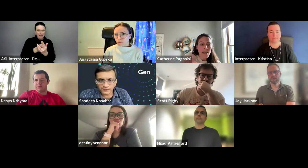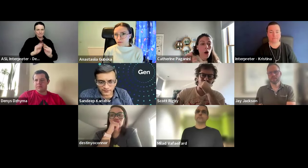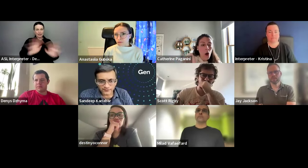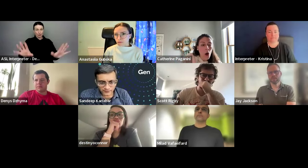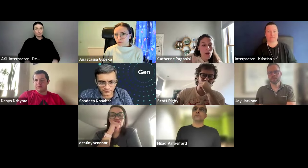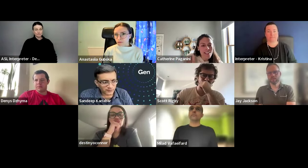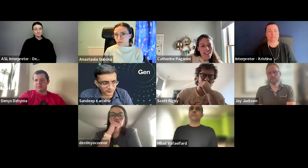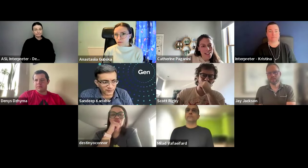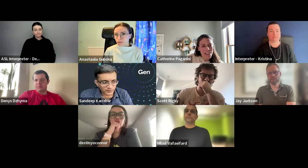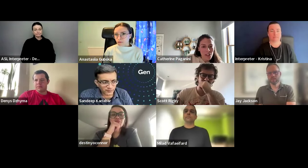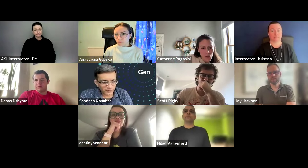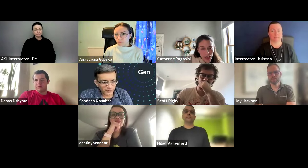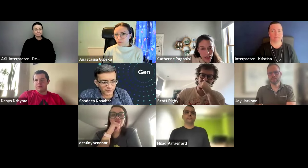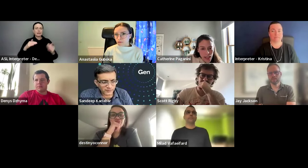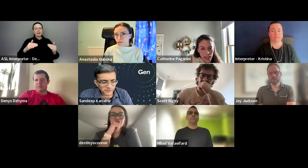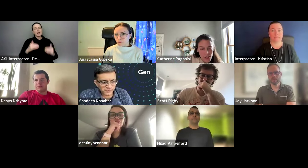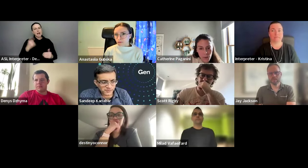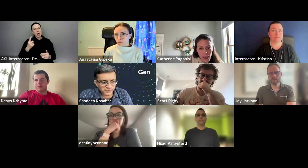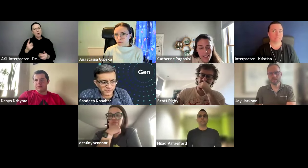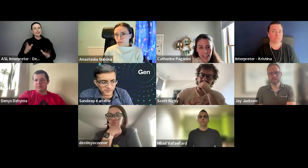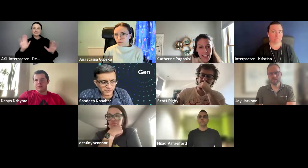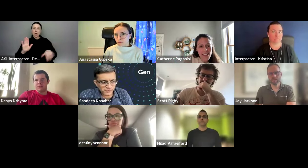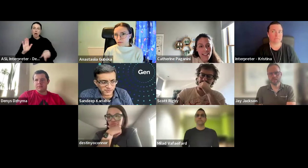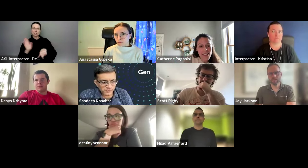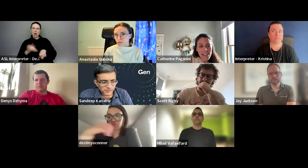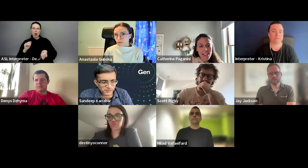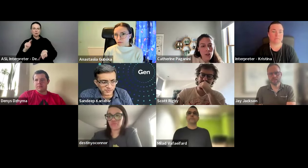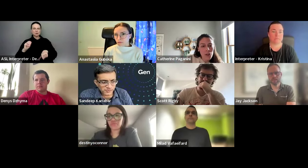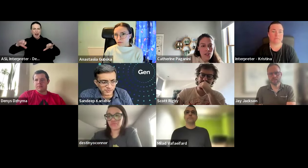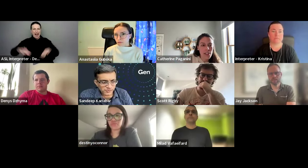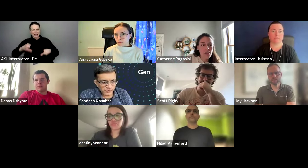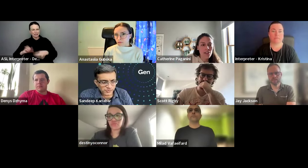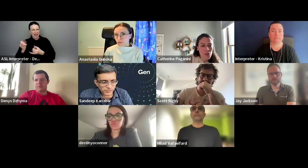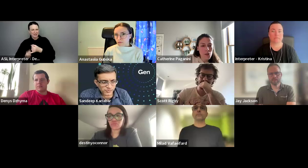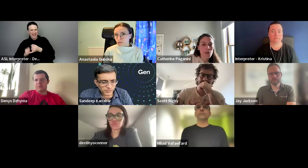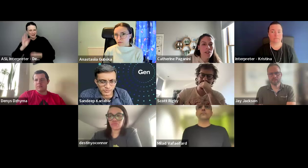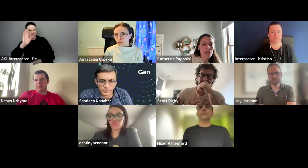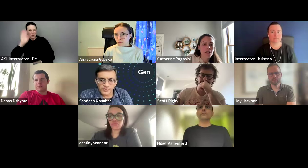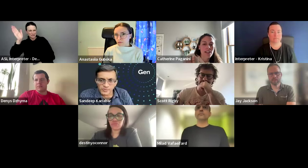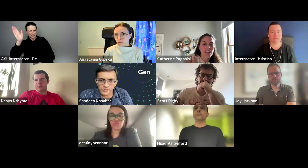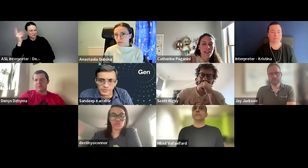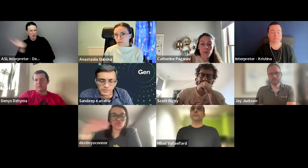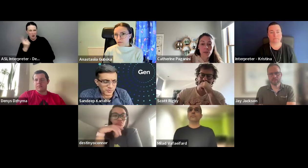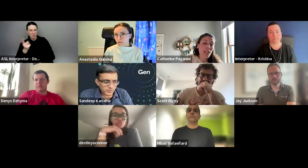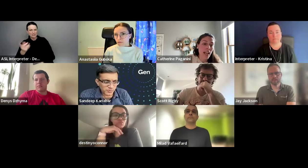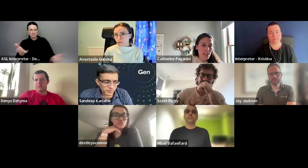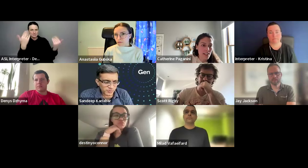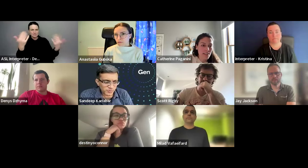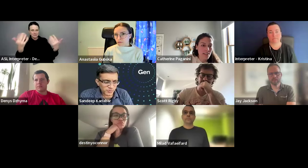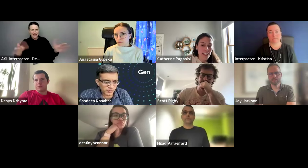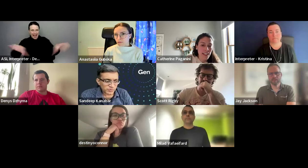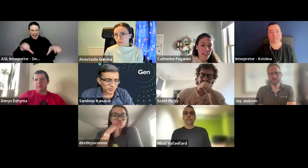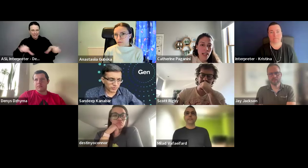right? And then always end with a call to action, right? Again, this is our opportunity to